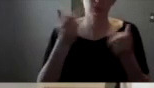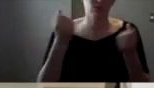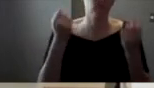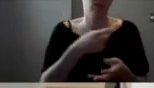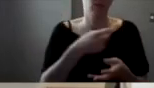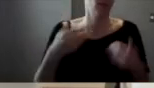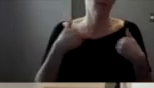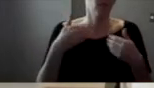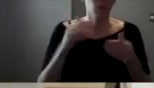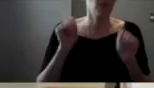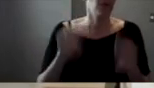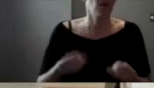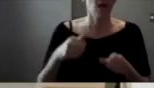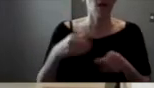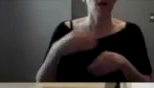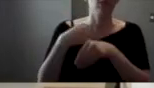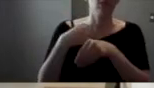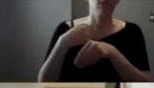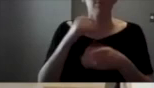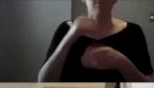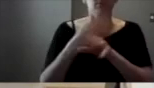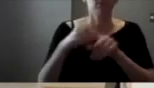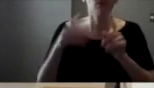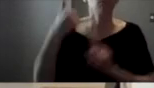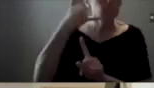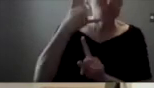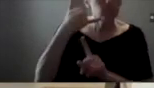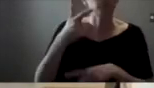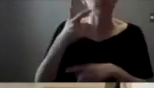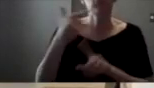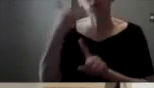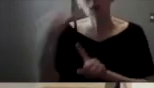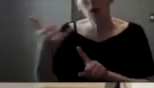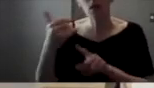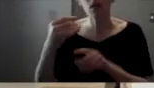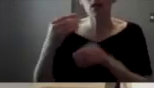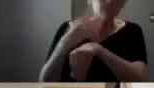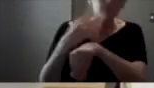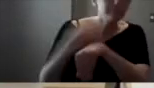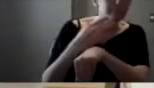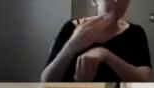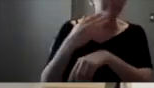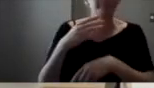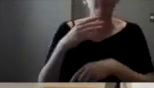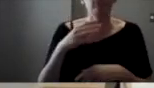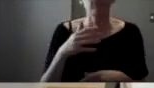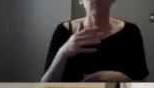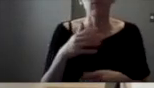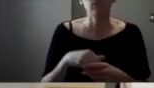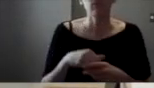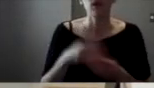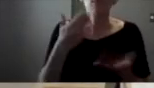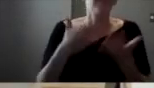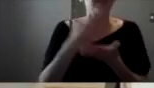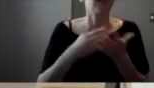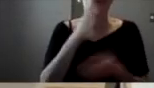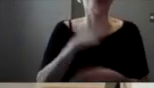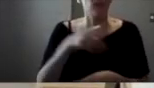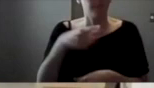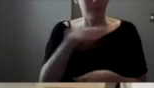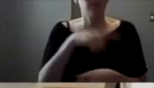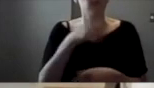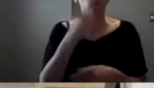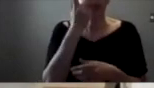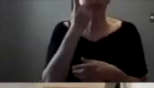of side effects. Like you said, there may be women who may have had it inserted more recently, looking at how we can